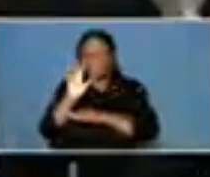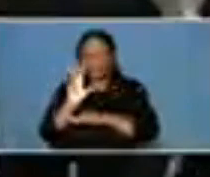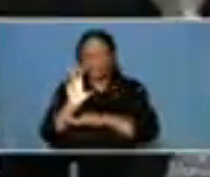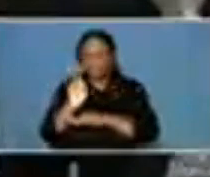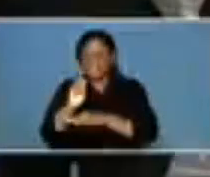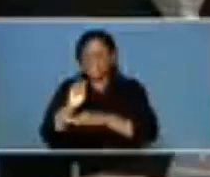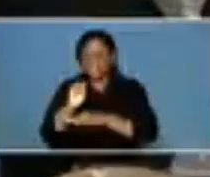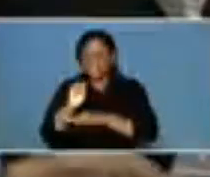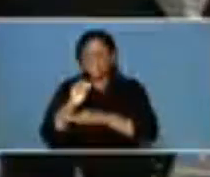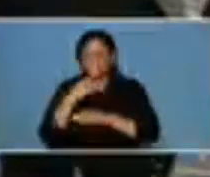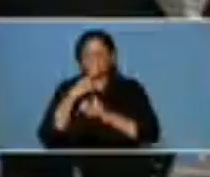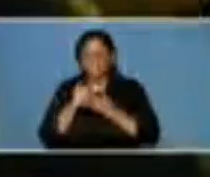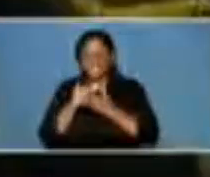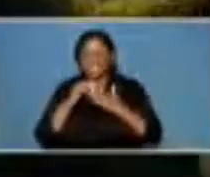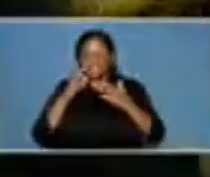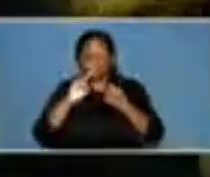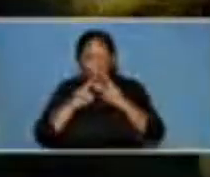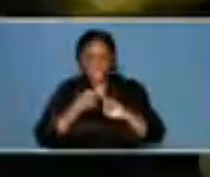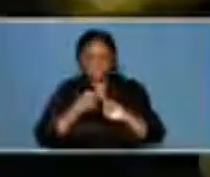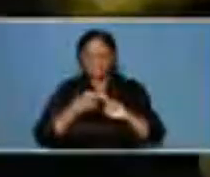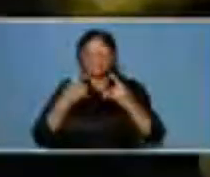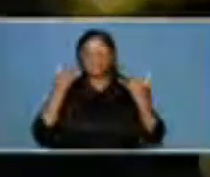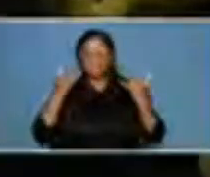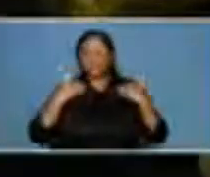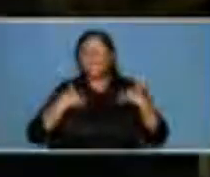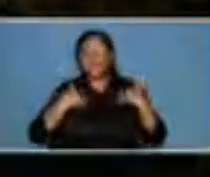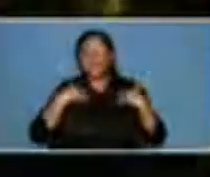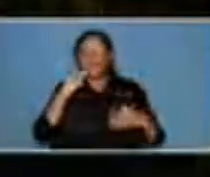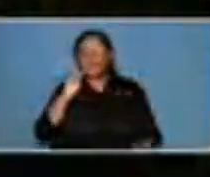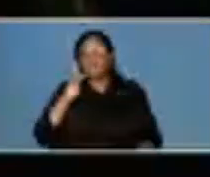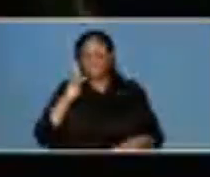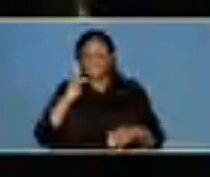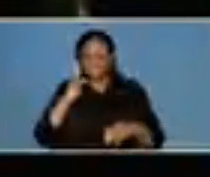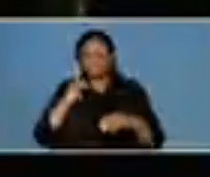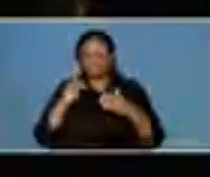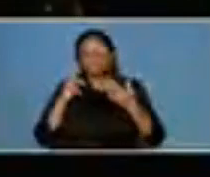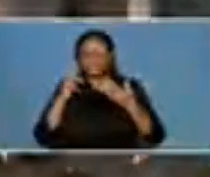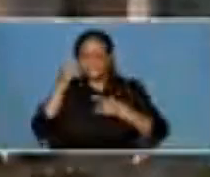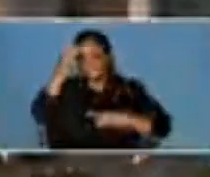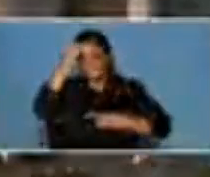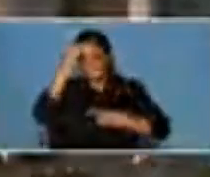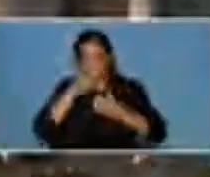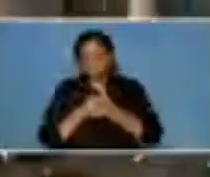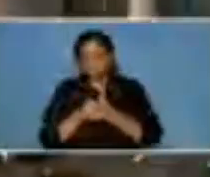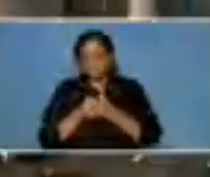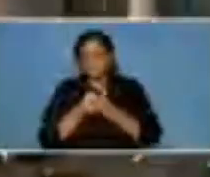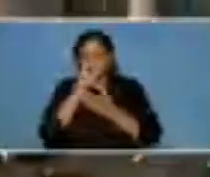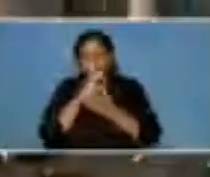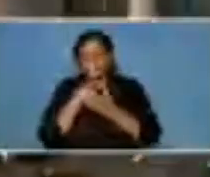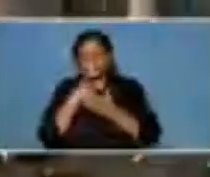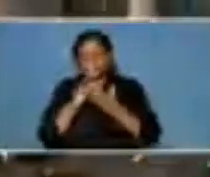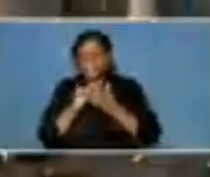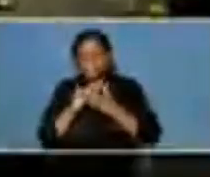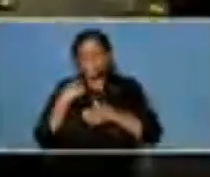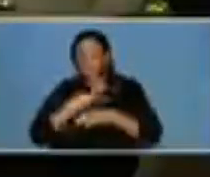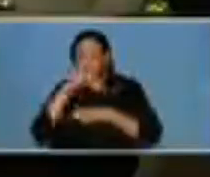ago is suffering from Parkinson's. President of the Kingdor Parkinson National Foundation, Mavis Darling Hill, says the ongoing fight to bring